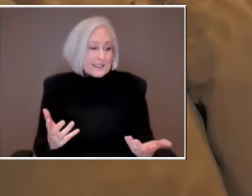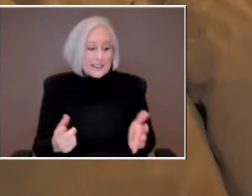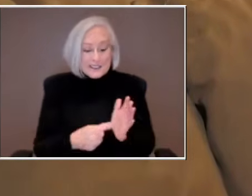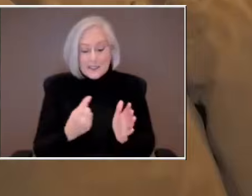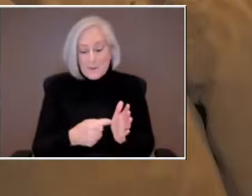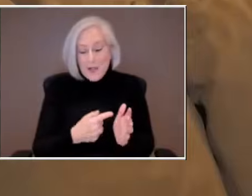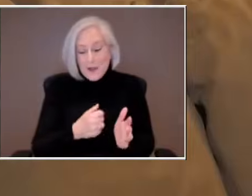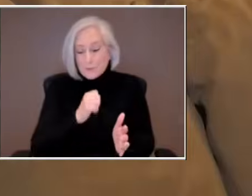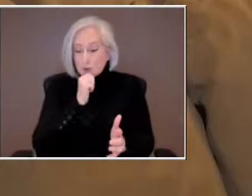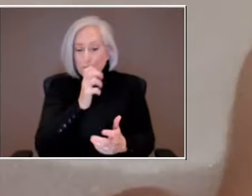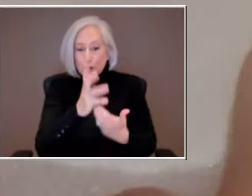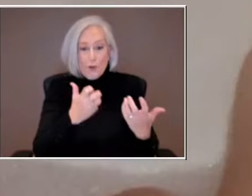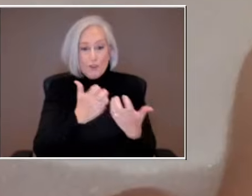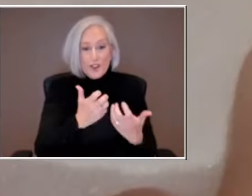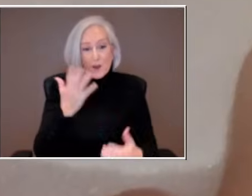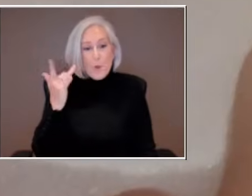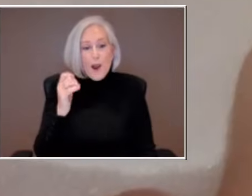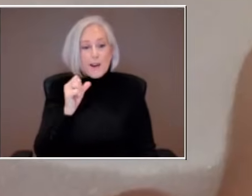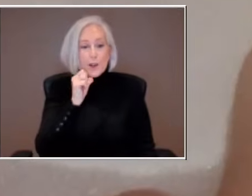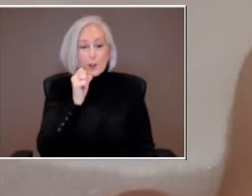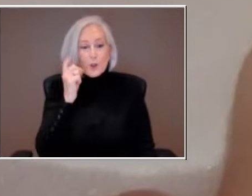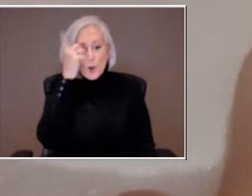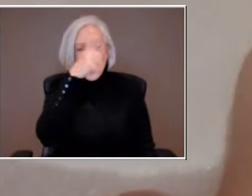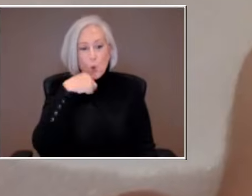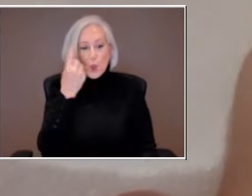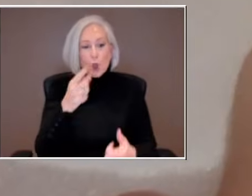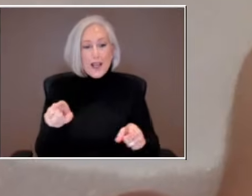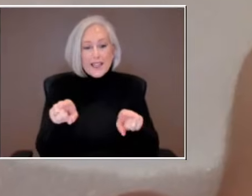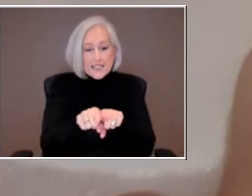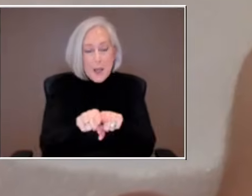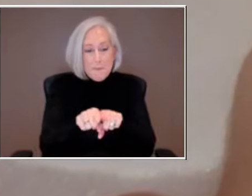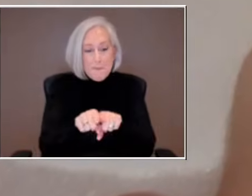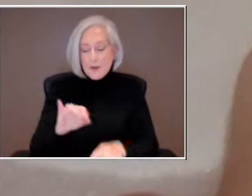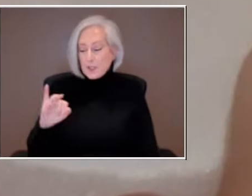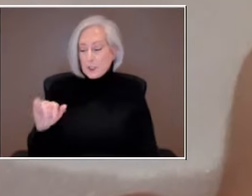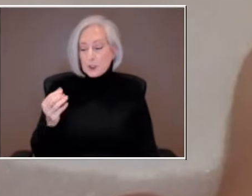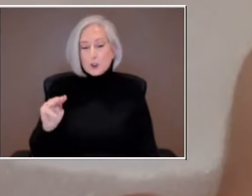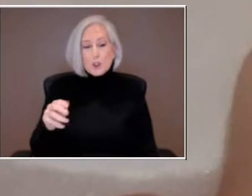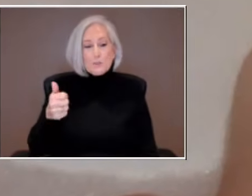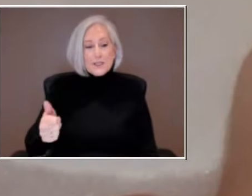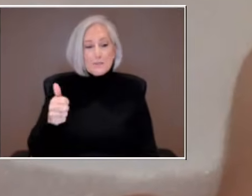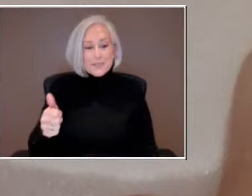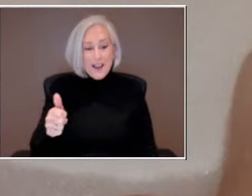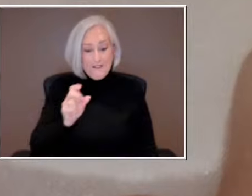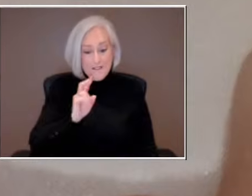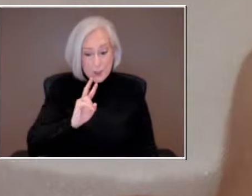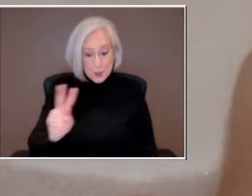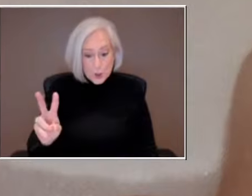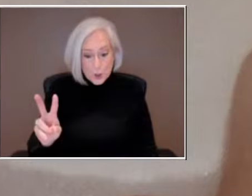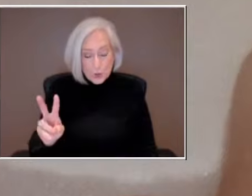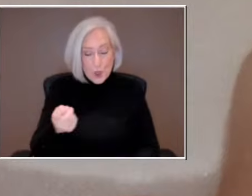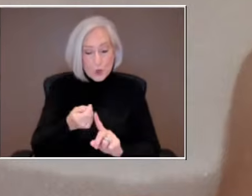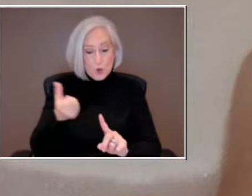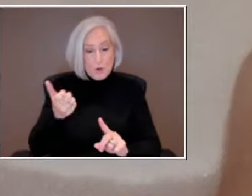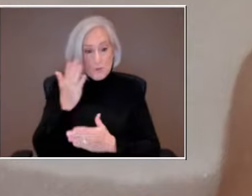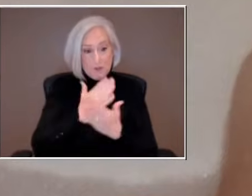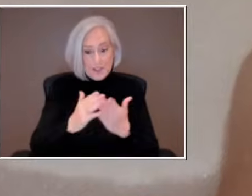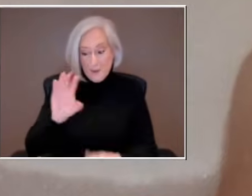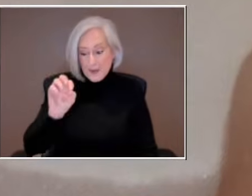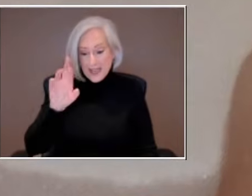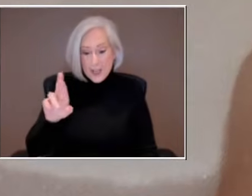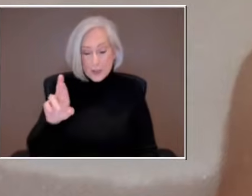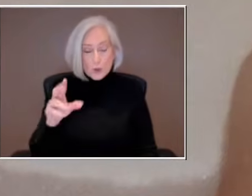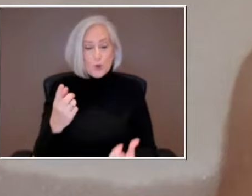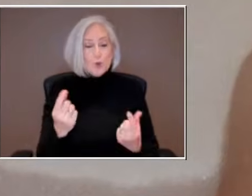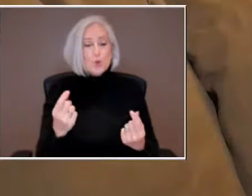like look the same as everybody else. That's because when Jim was just 2, to remove part of the cancer, they had to remove Jim's left eye.